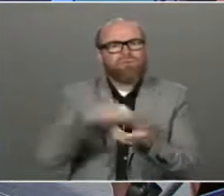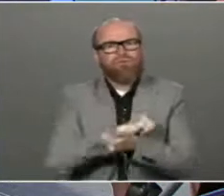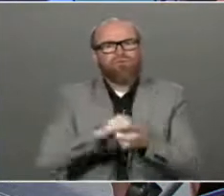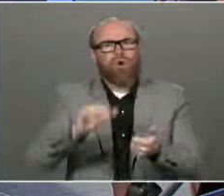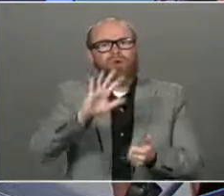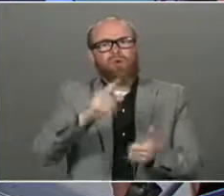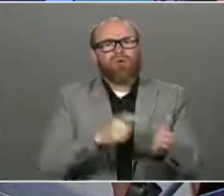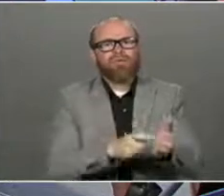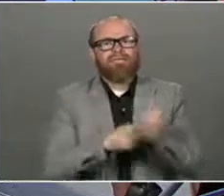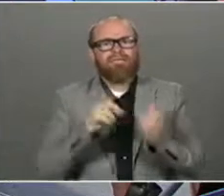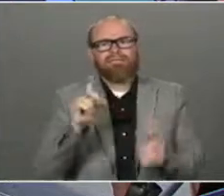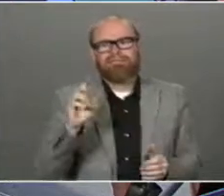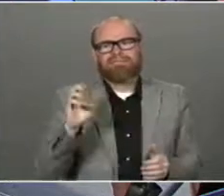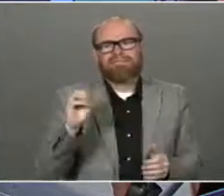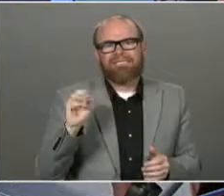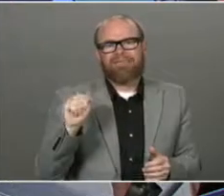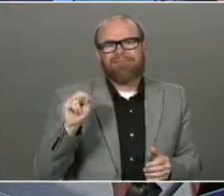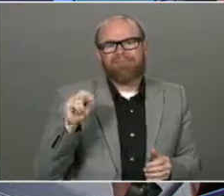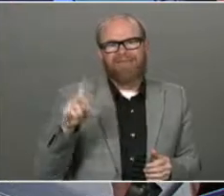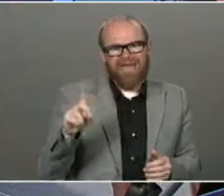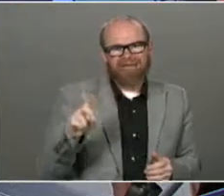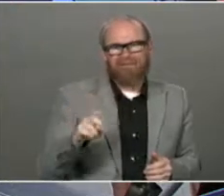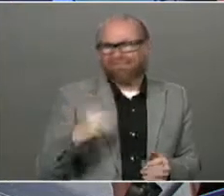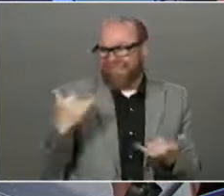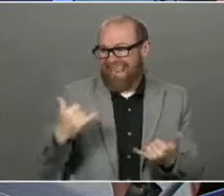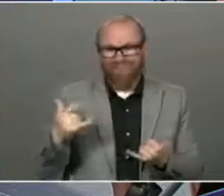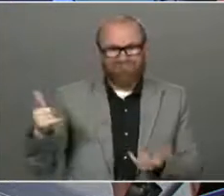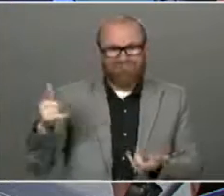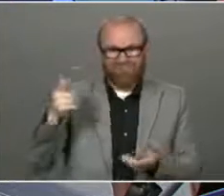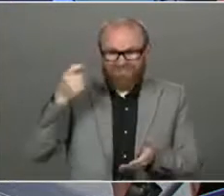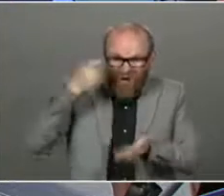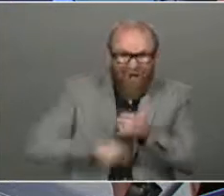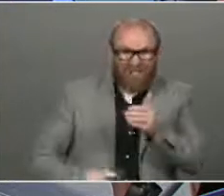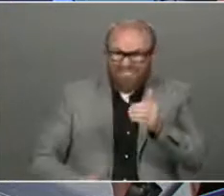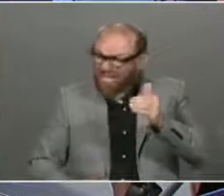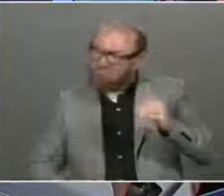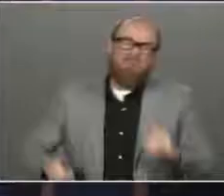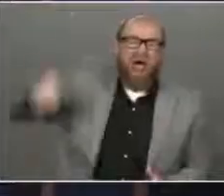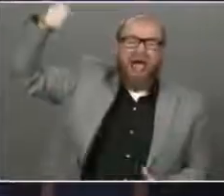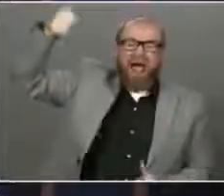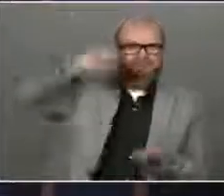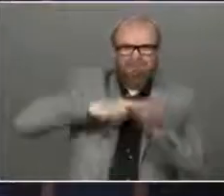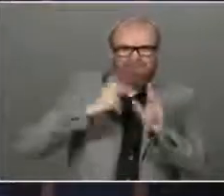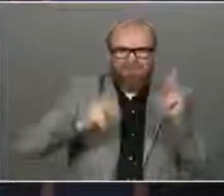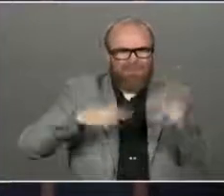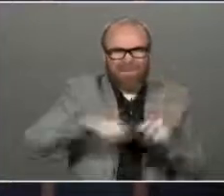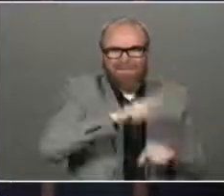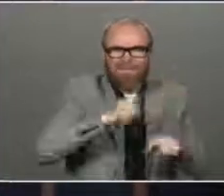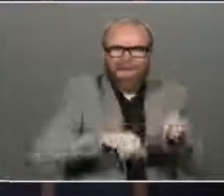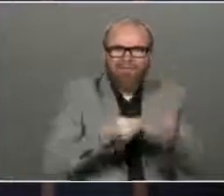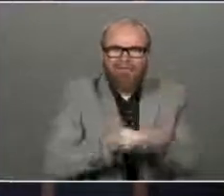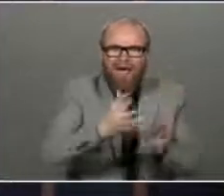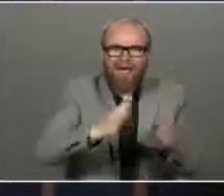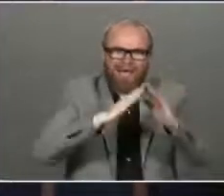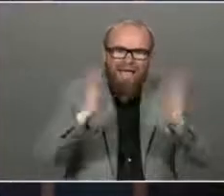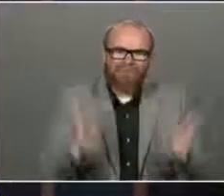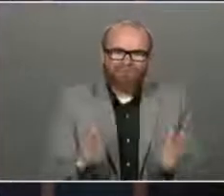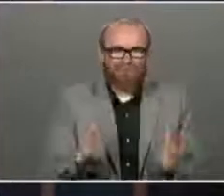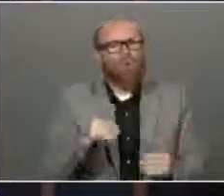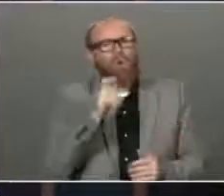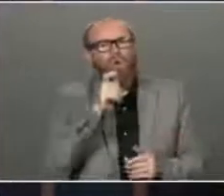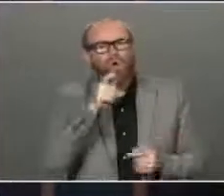demand for homes and other things by raising the cost of capital. And let's also be clear about who that